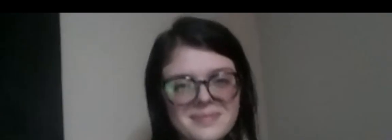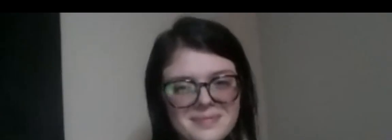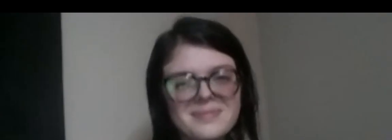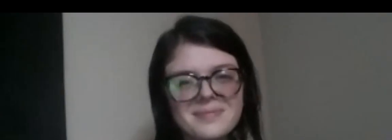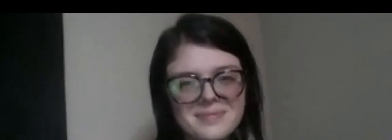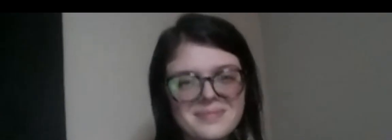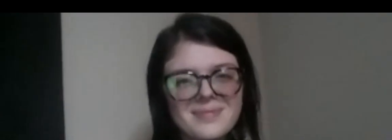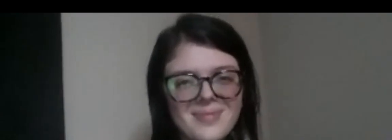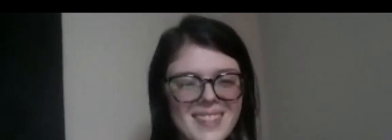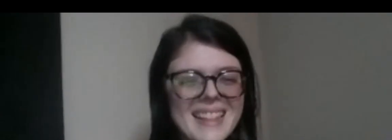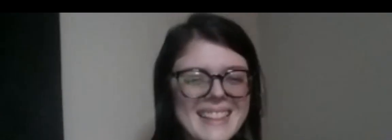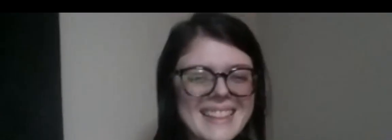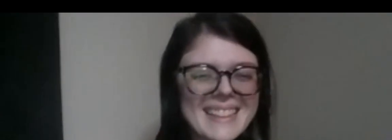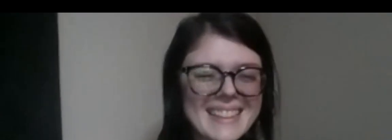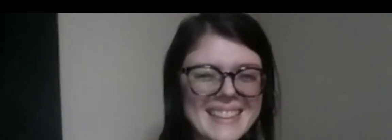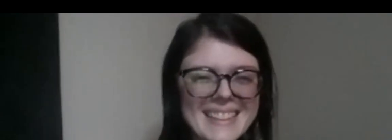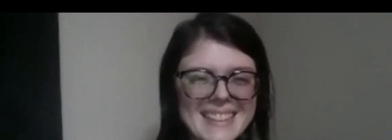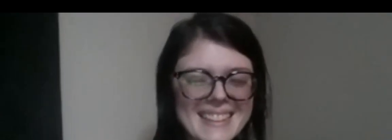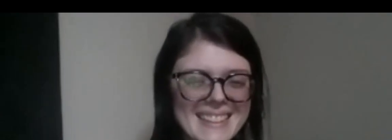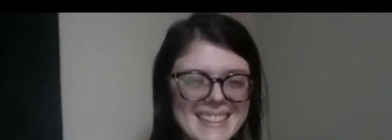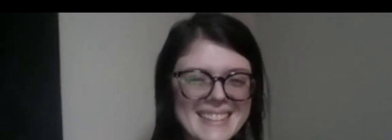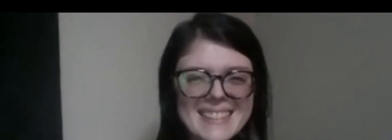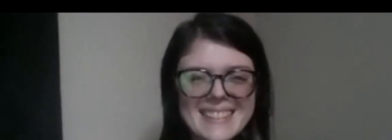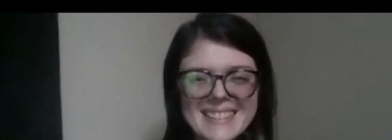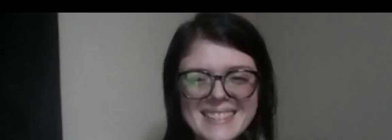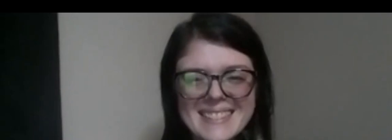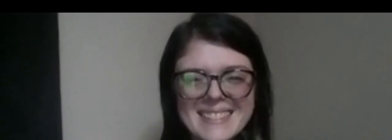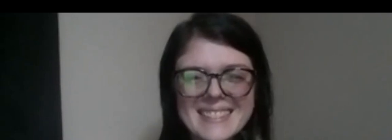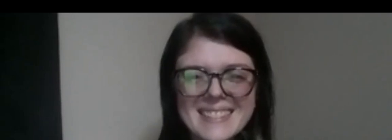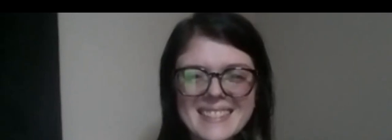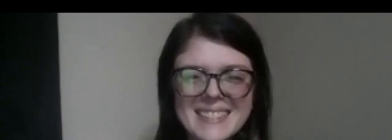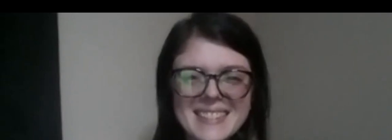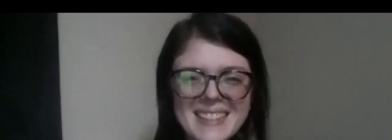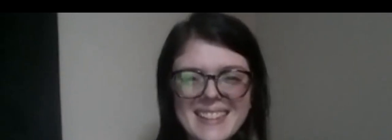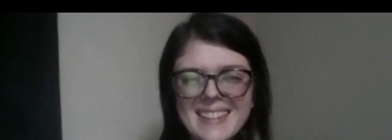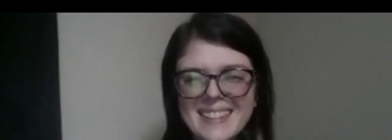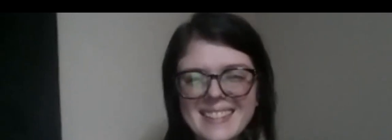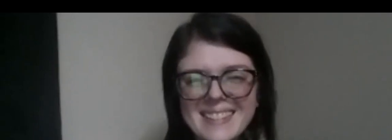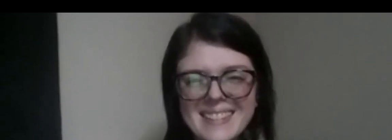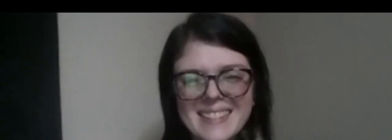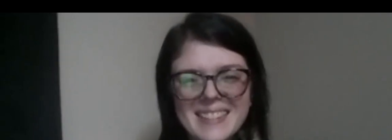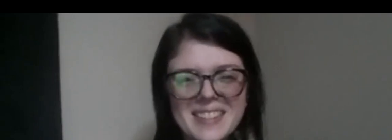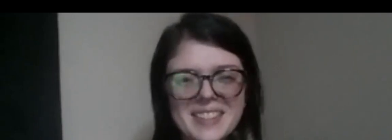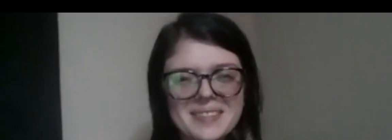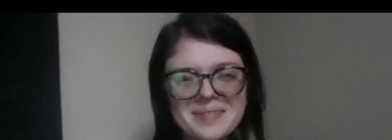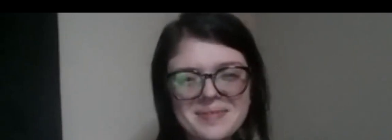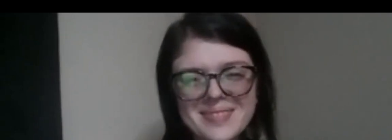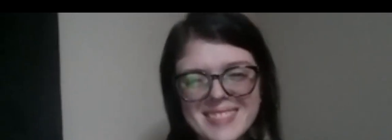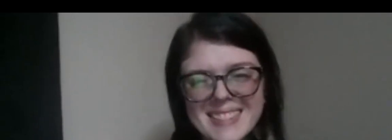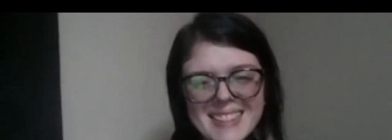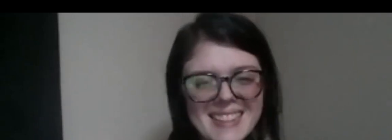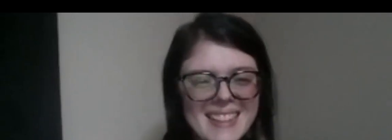intro. Did I miss anything? I'm in Austin, Texas, 31, and I own a brand called Abilitee.